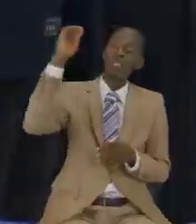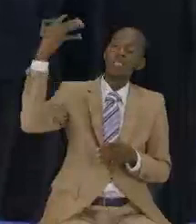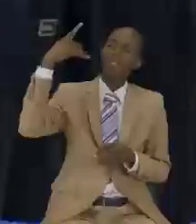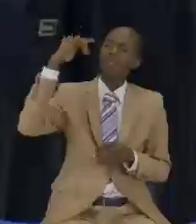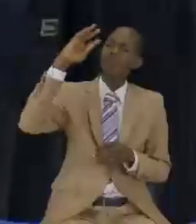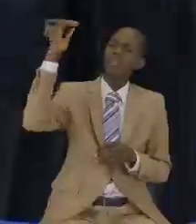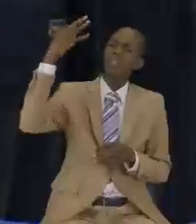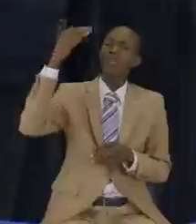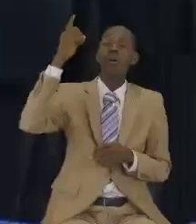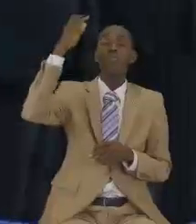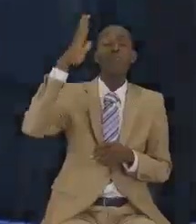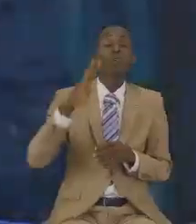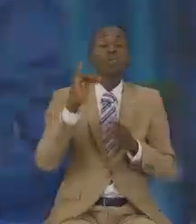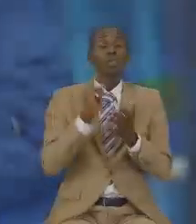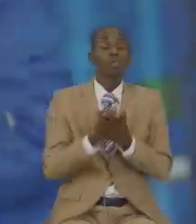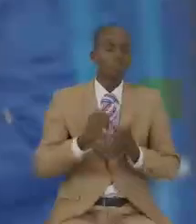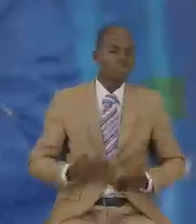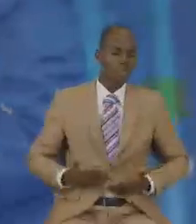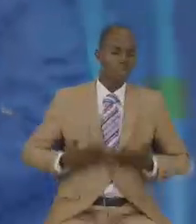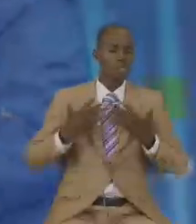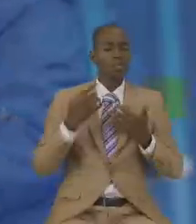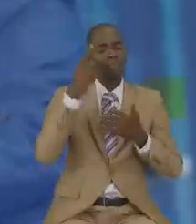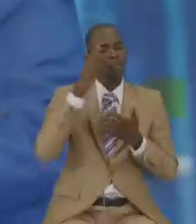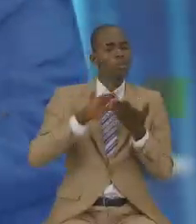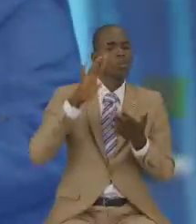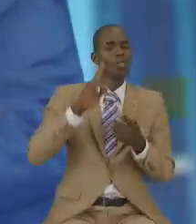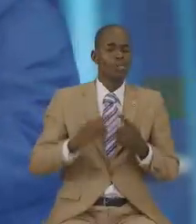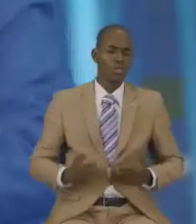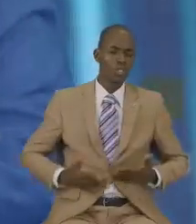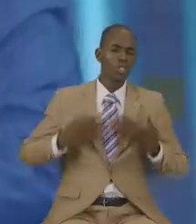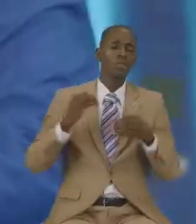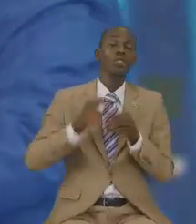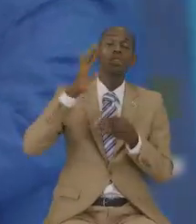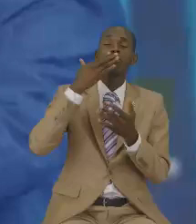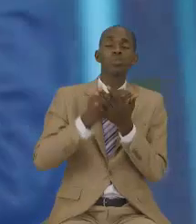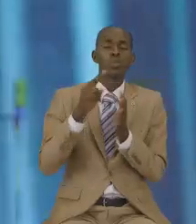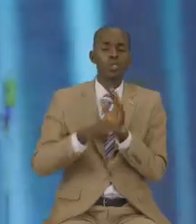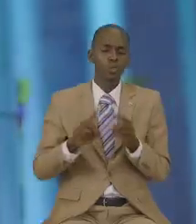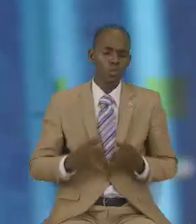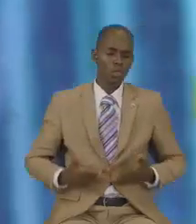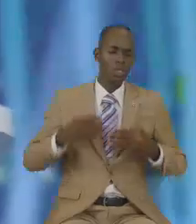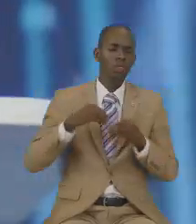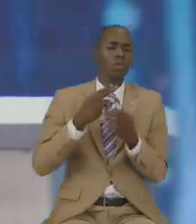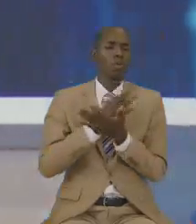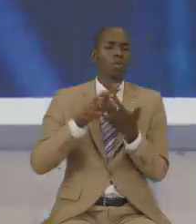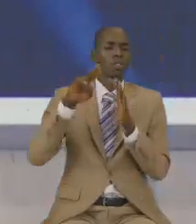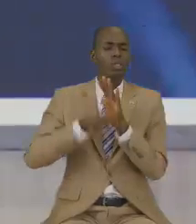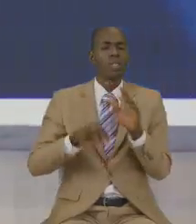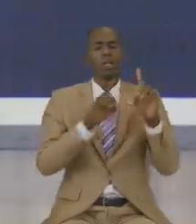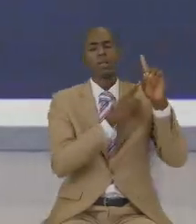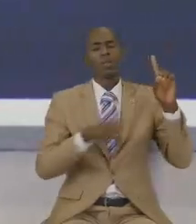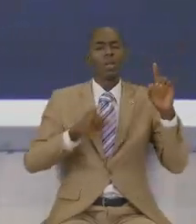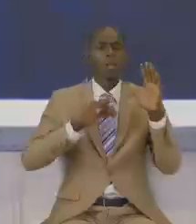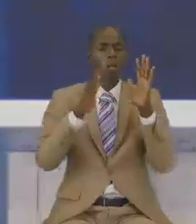the grace of God to live for glory, to live in your goodness, to live in godliness. I pray, oh Lord,